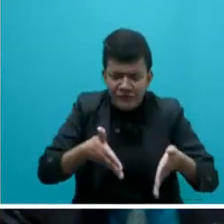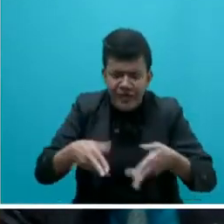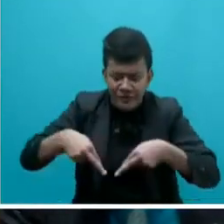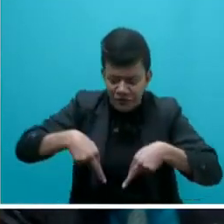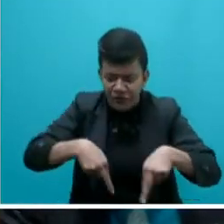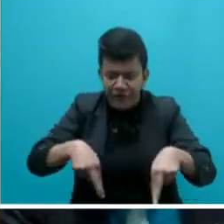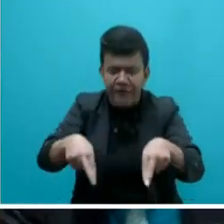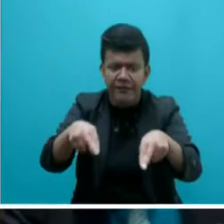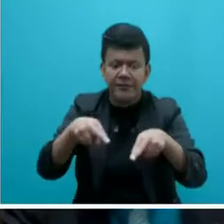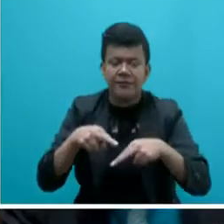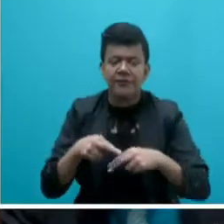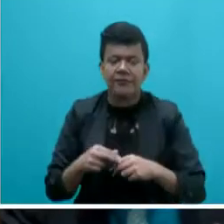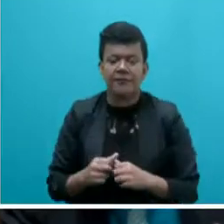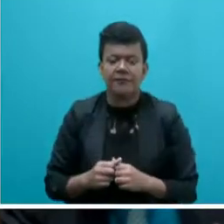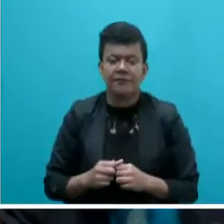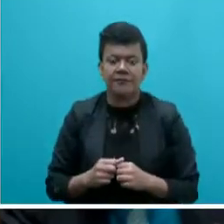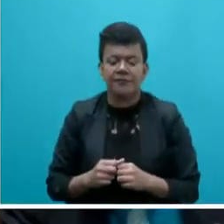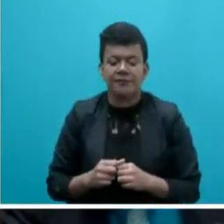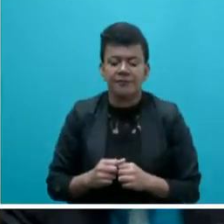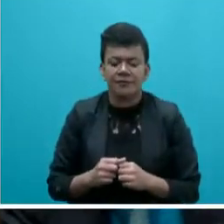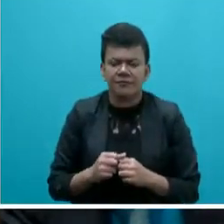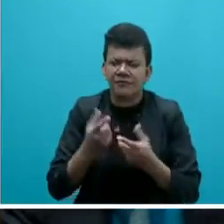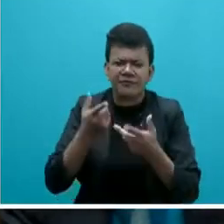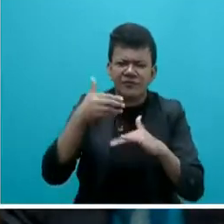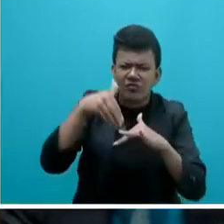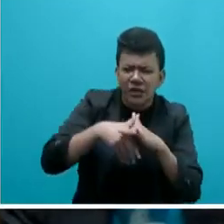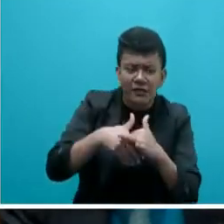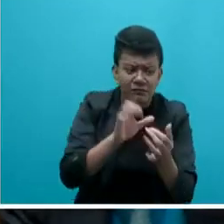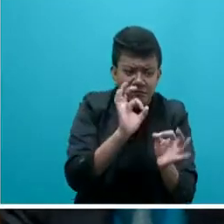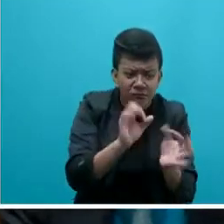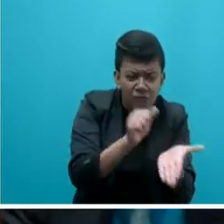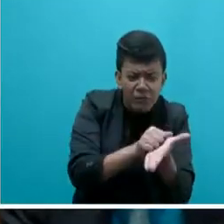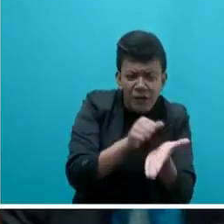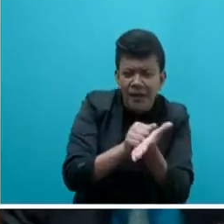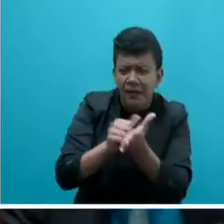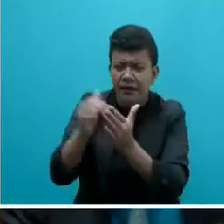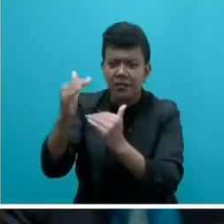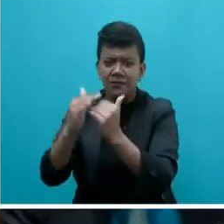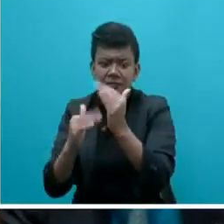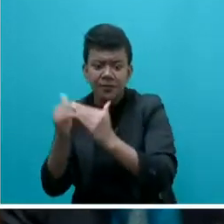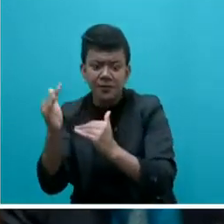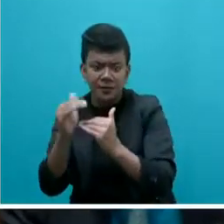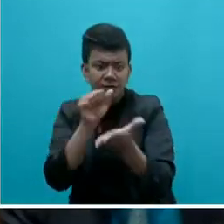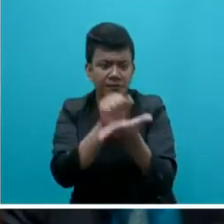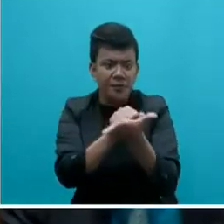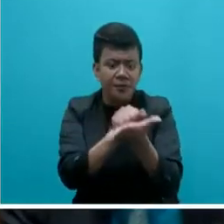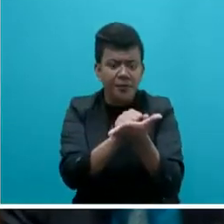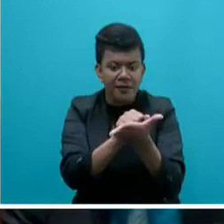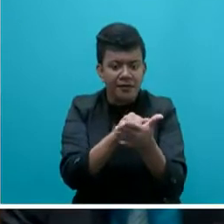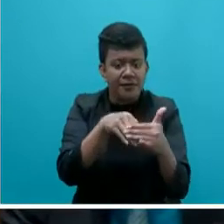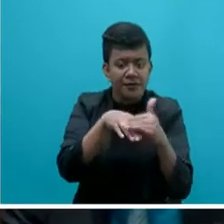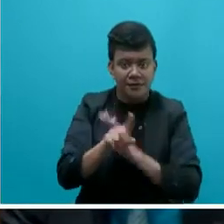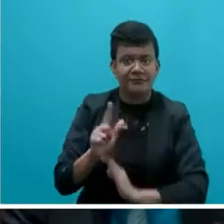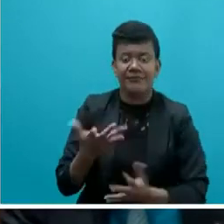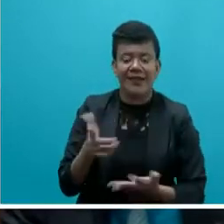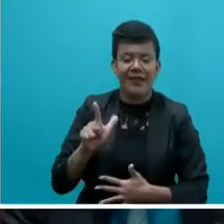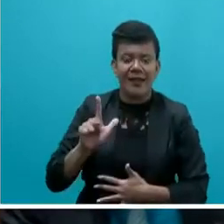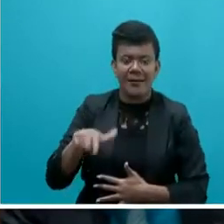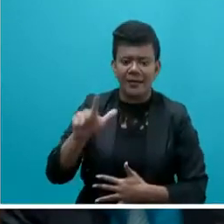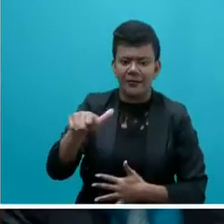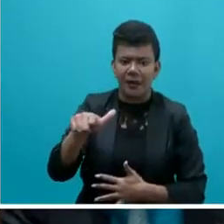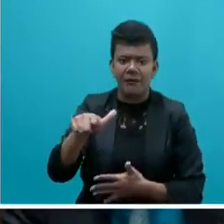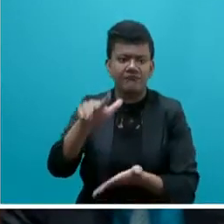euros scaling up drainage infrastructure in Suasua drainage area, Lambasa, agreement to be signed soon.